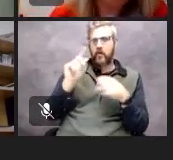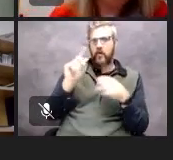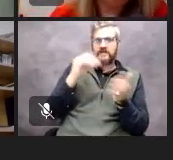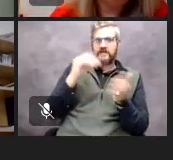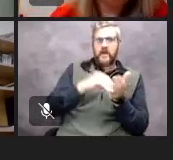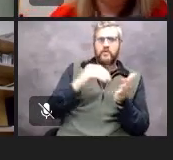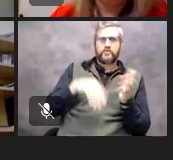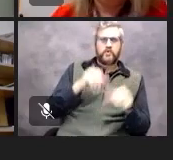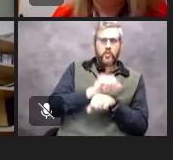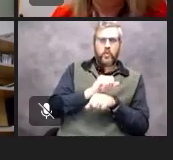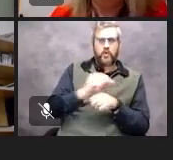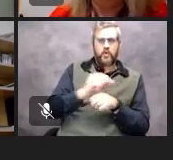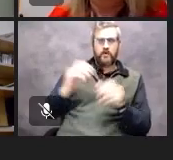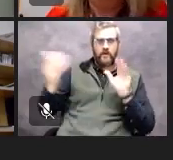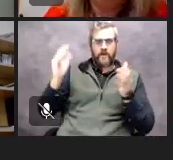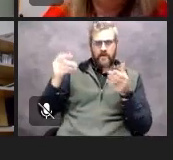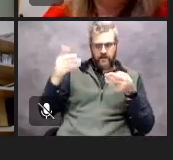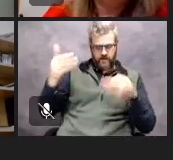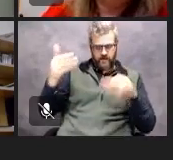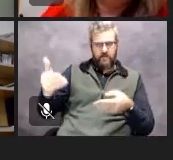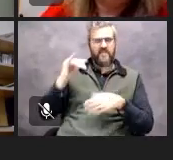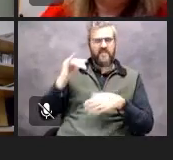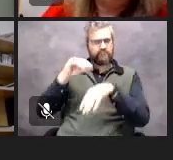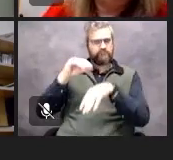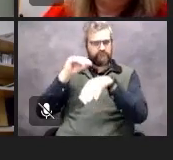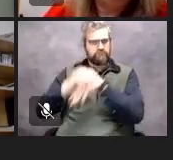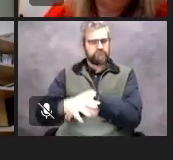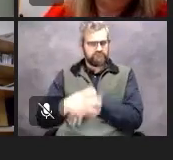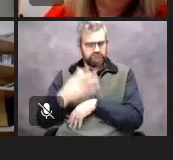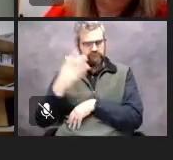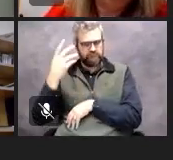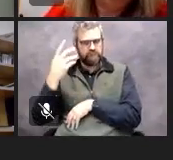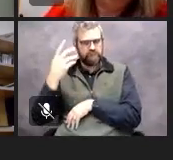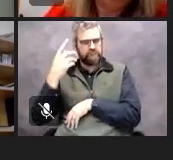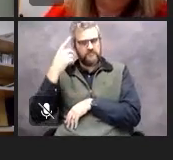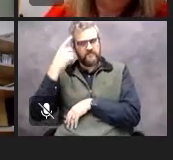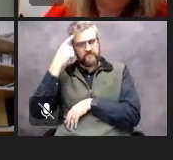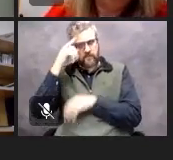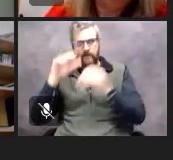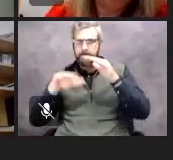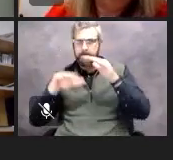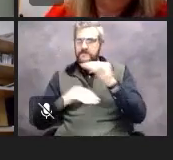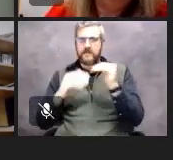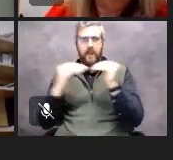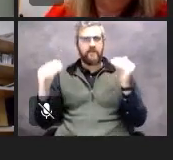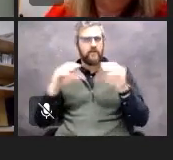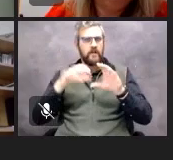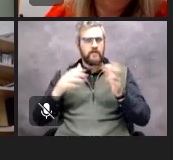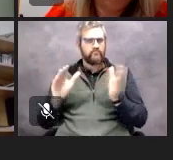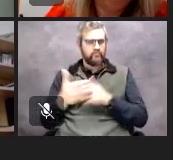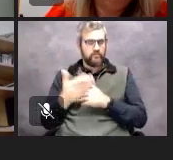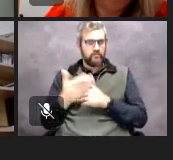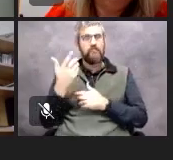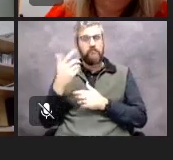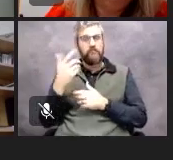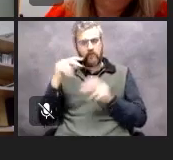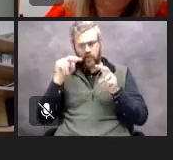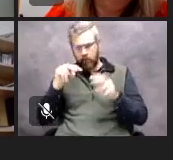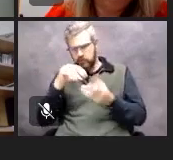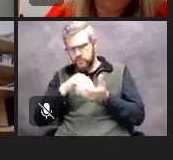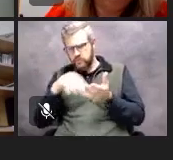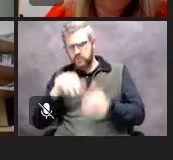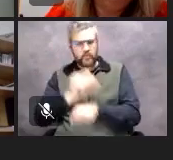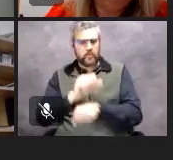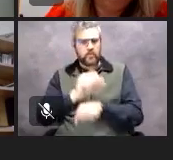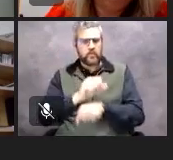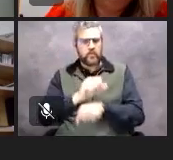work? Because that does play into a role of, even like at the most basic level in our classroom, of us looking at student work to be